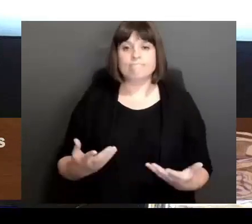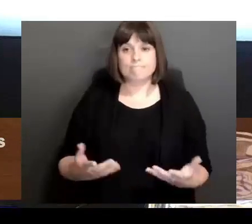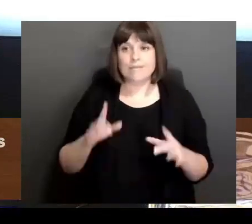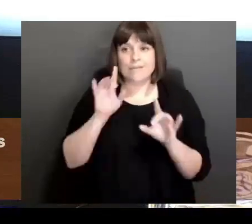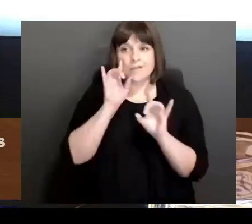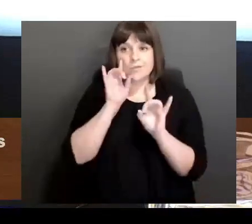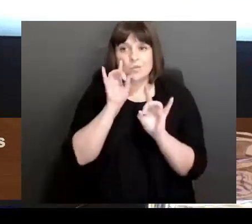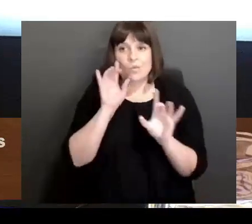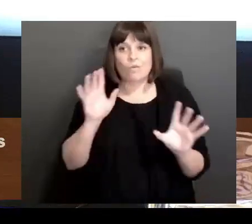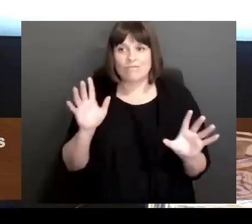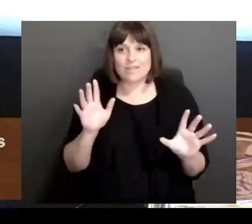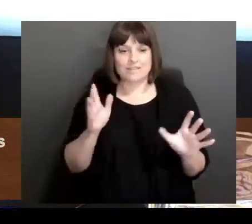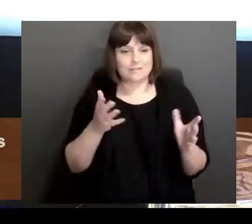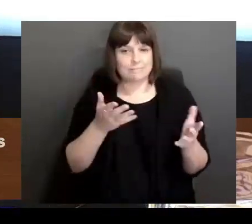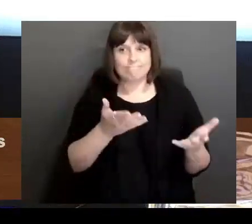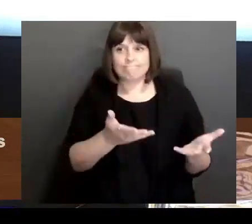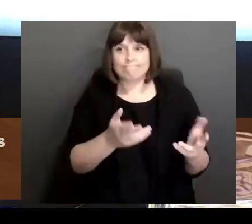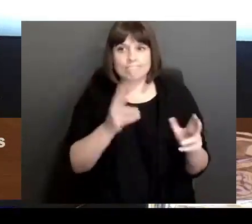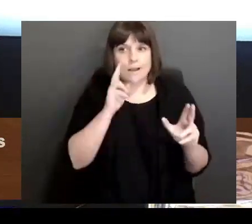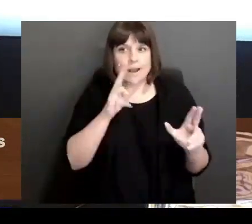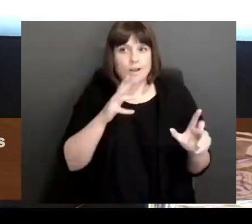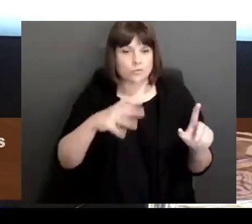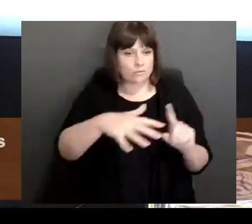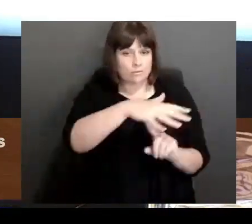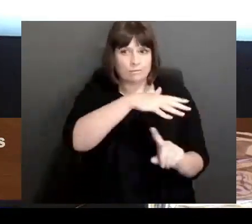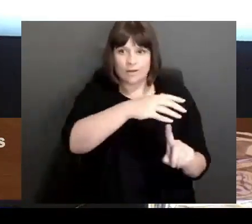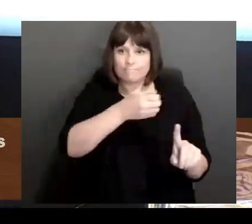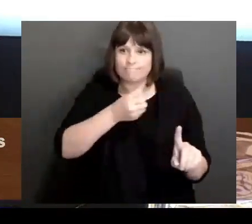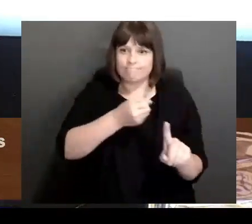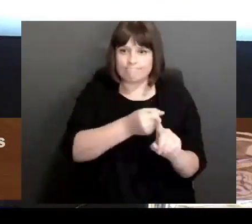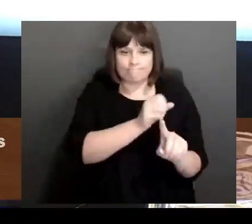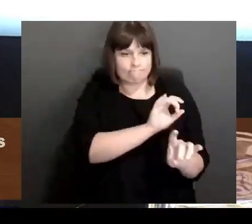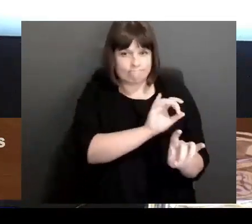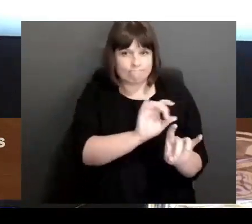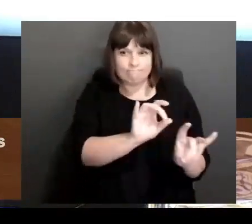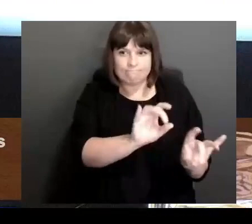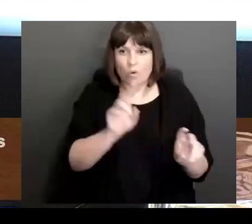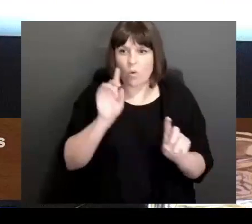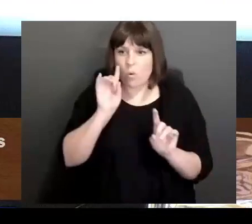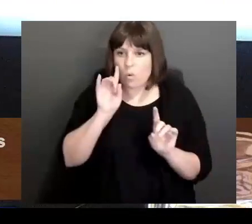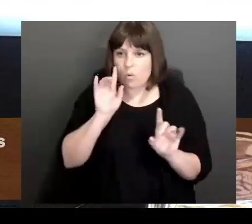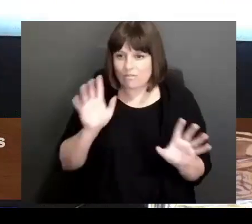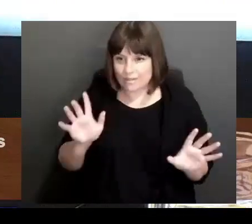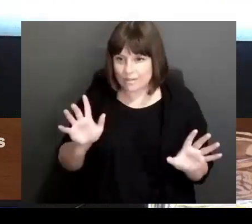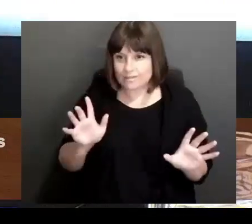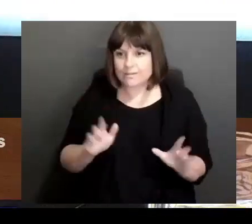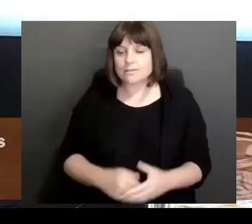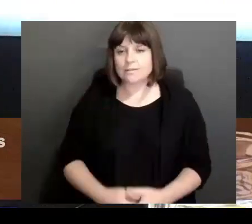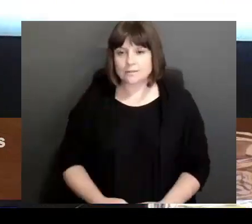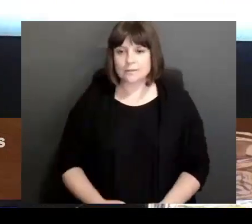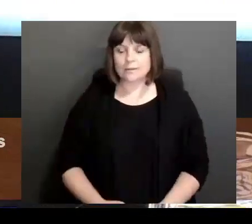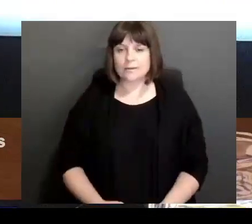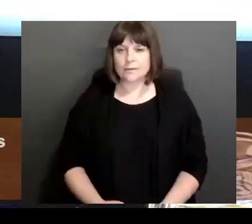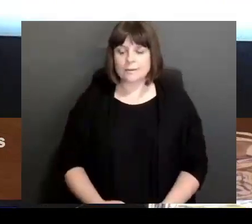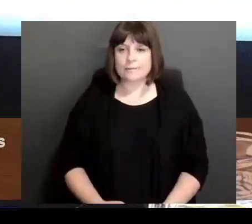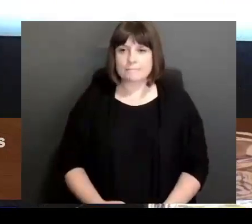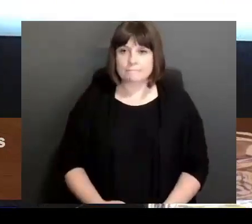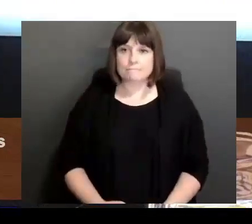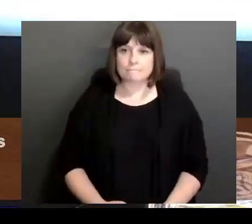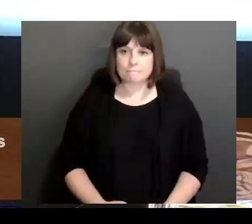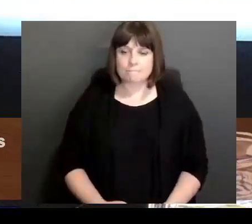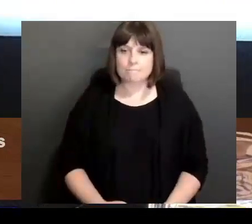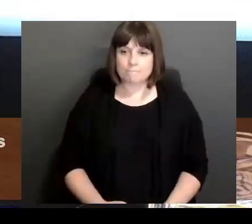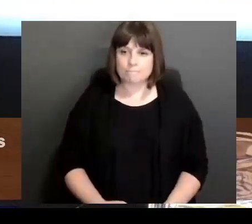and the harms that have been done to the natural environment, and how the job has been made all the